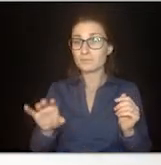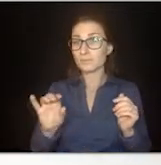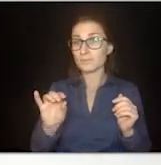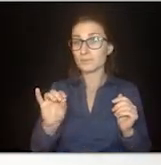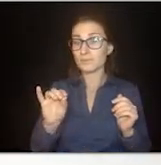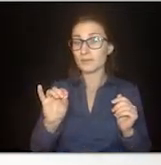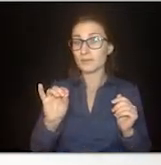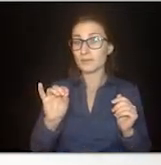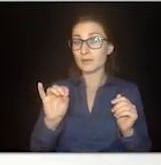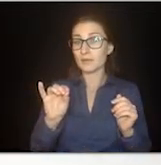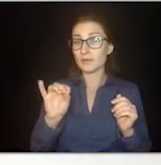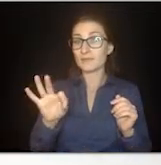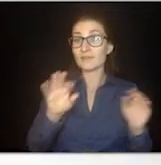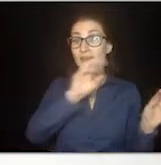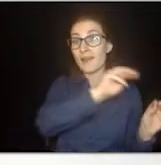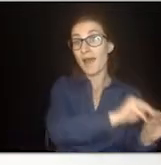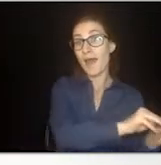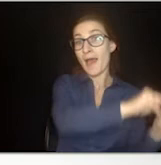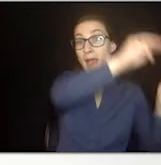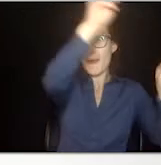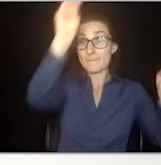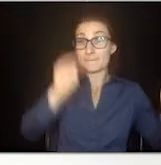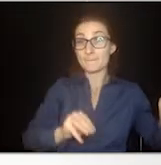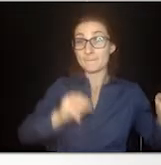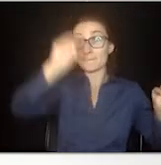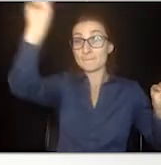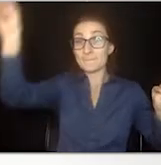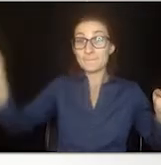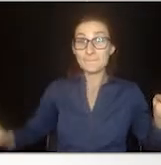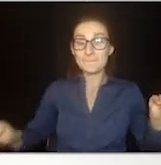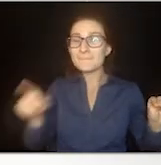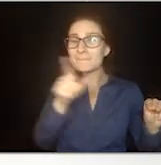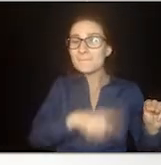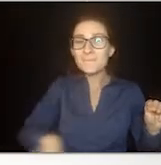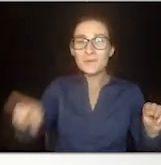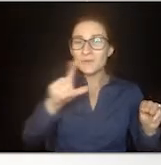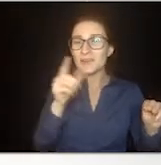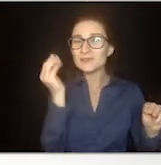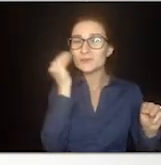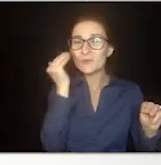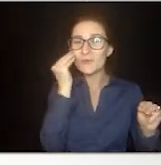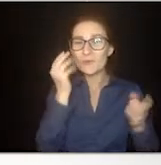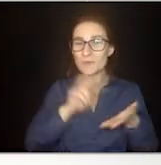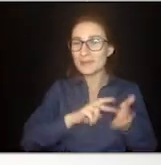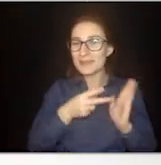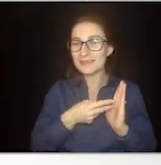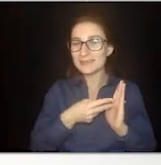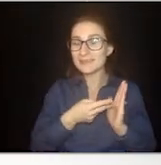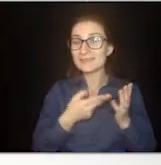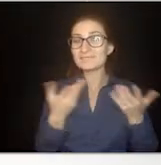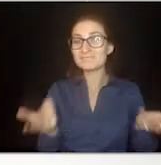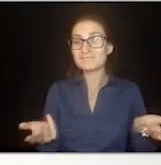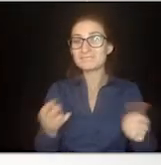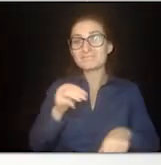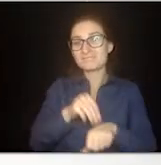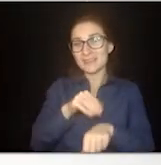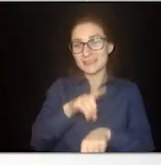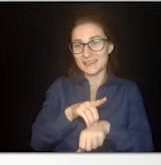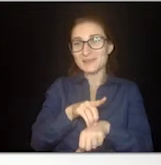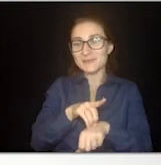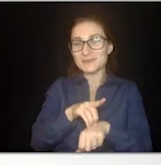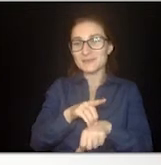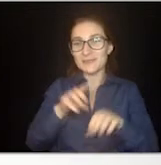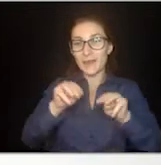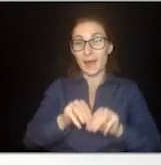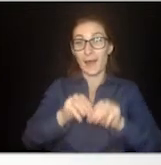If I flashed a great big M up on the board, what would everybody in this room know what I meant?